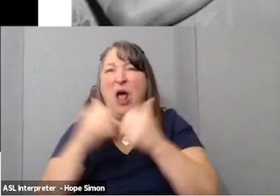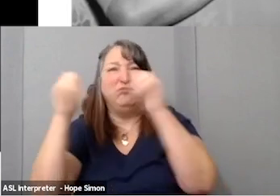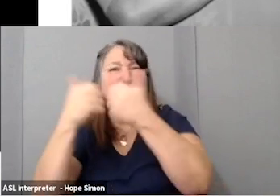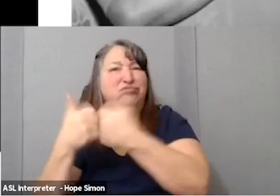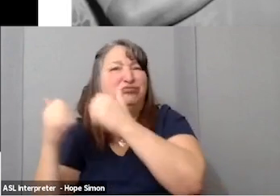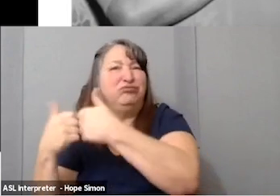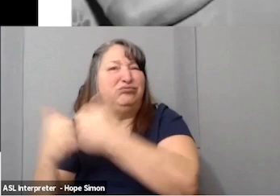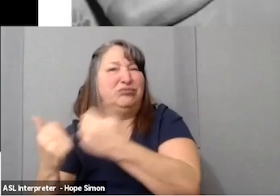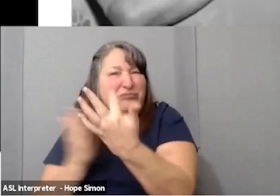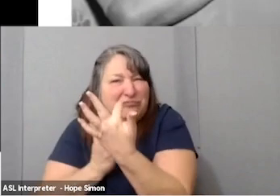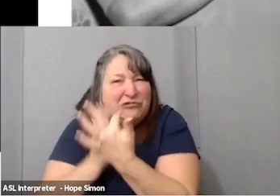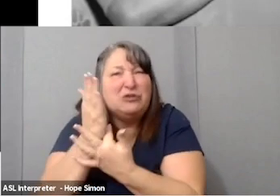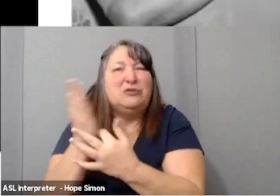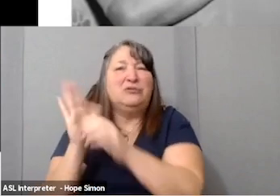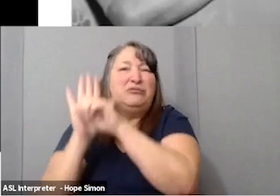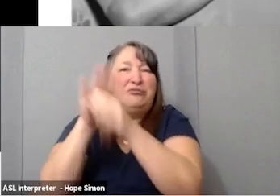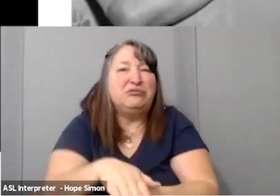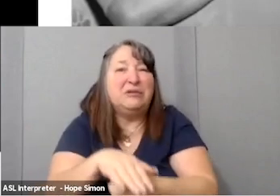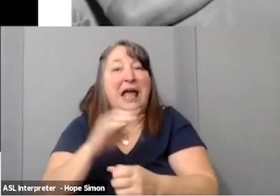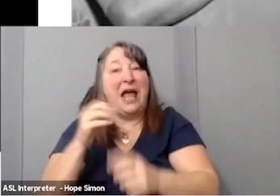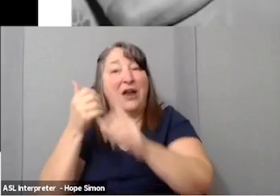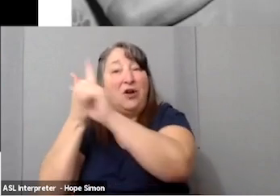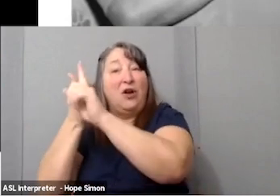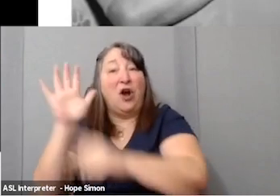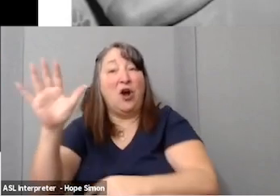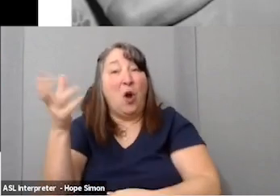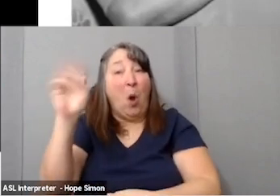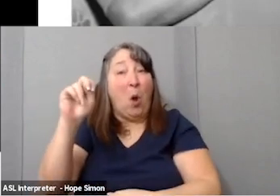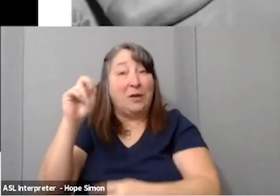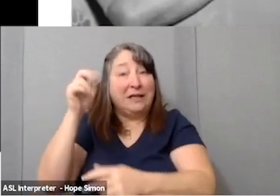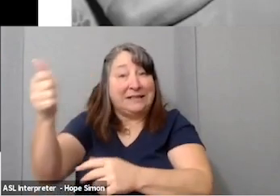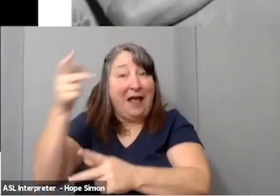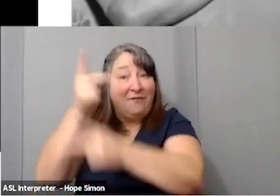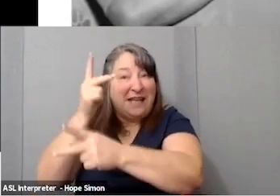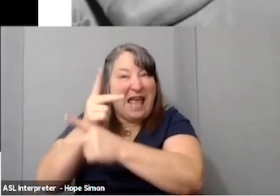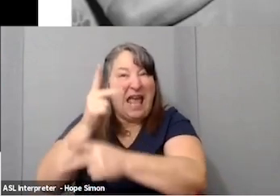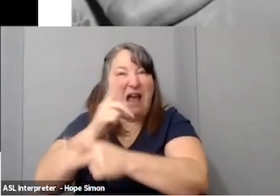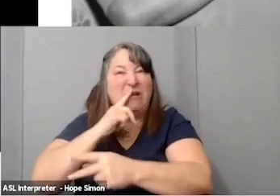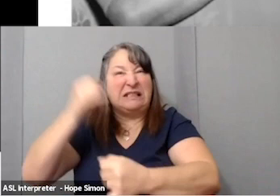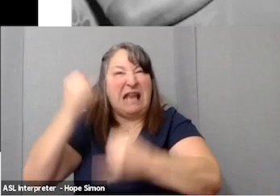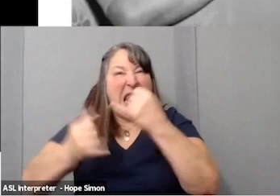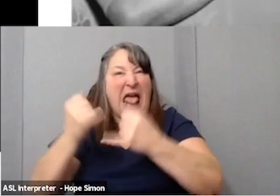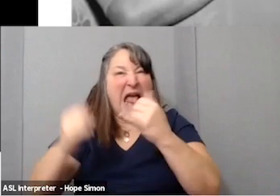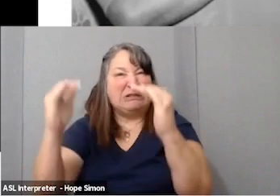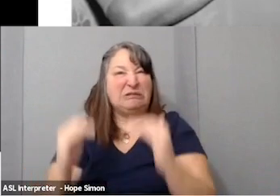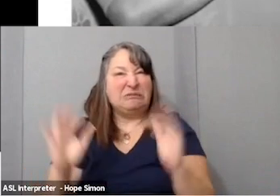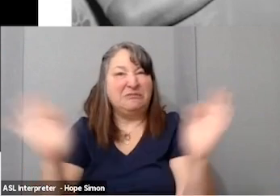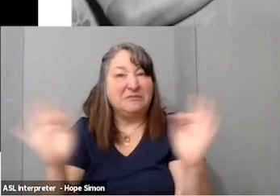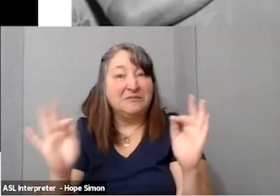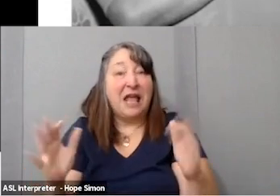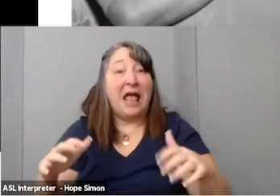puts her own self-care at the very bottom of the list. The angry Black woman trope is the idea